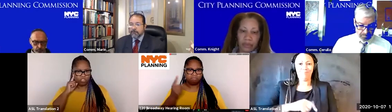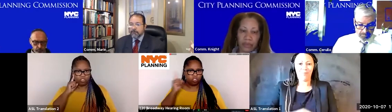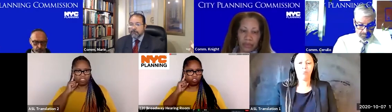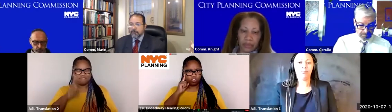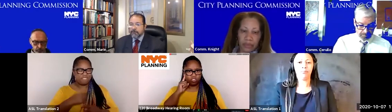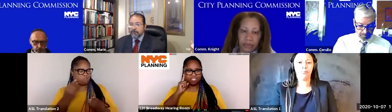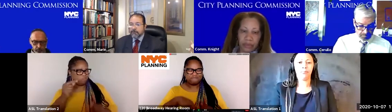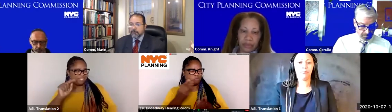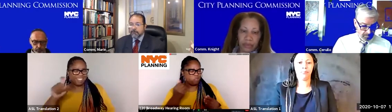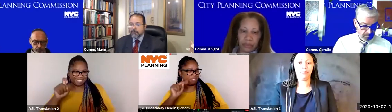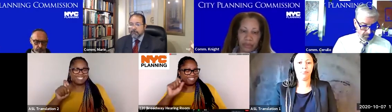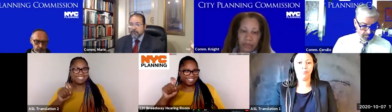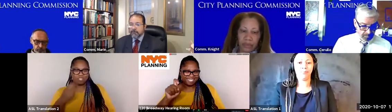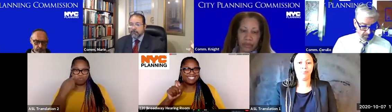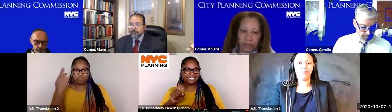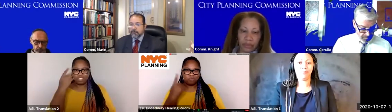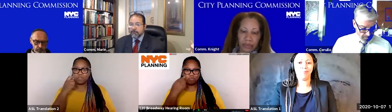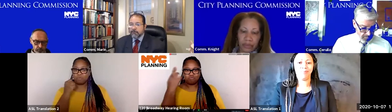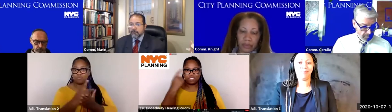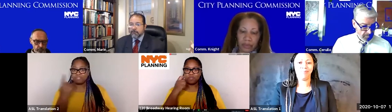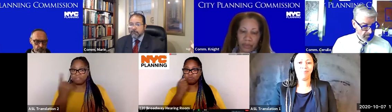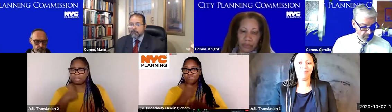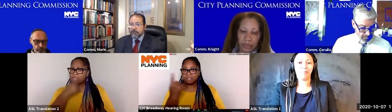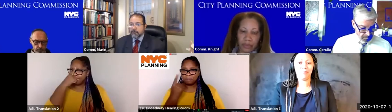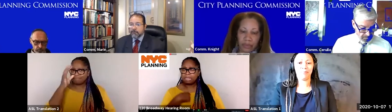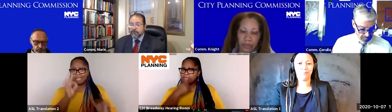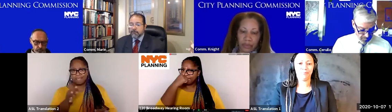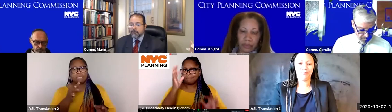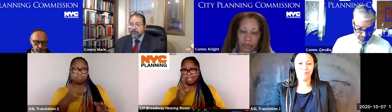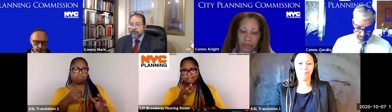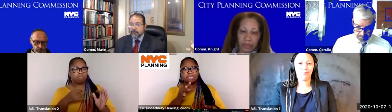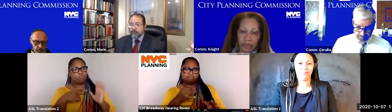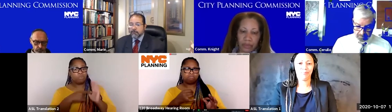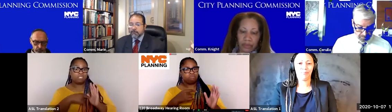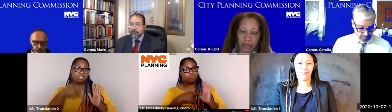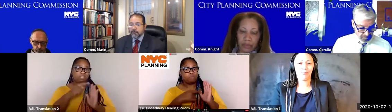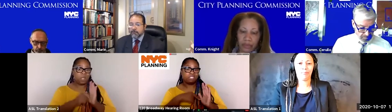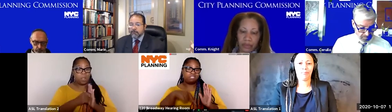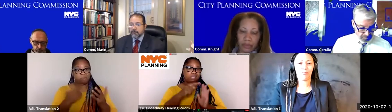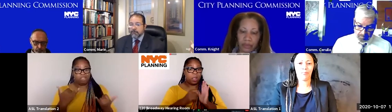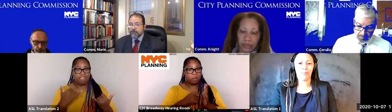taxes as a reason to approve something. I think it's definitely a sign of the times that we're in. So